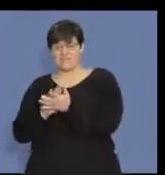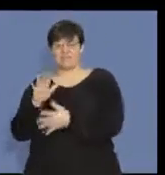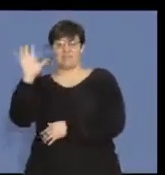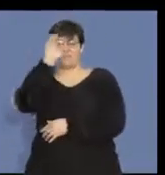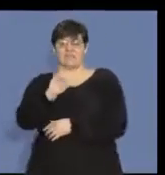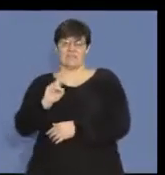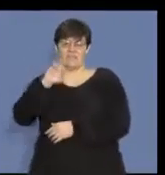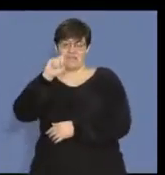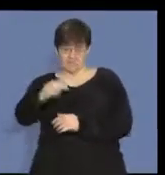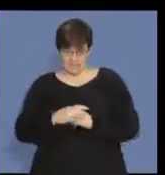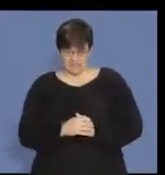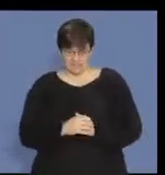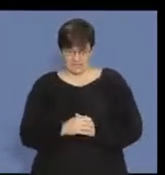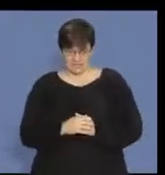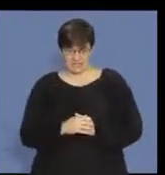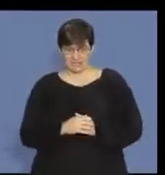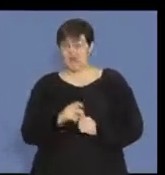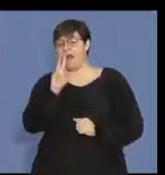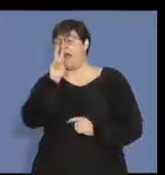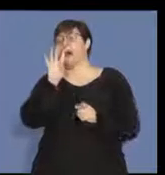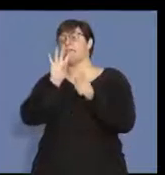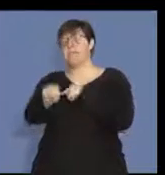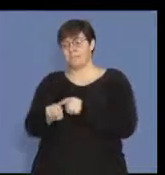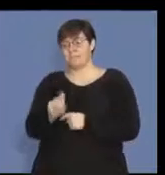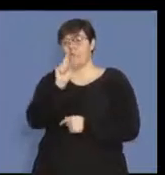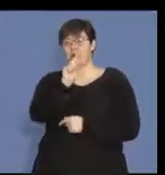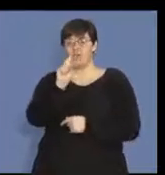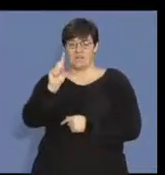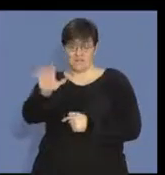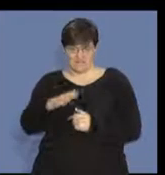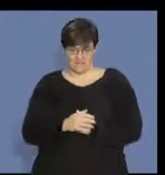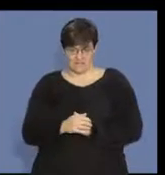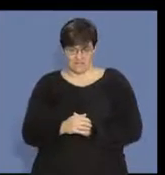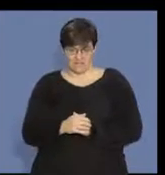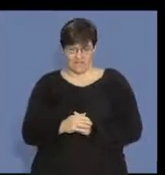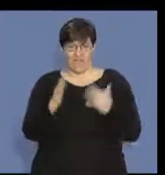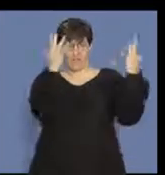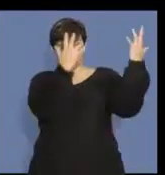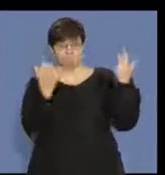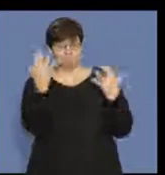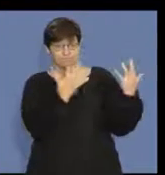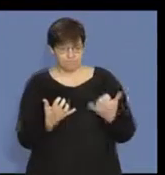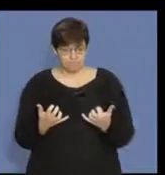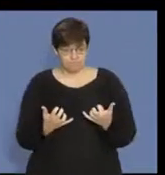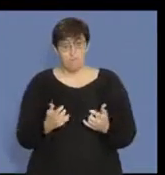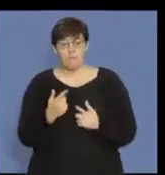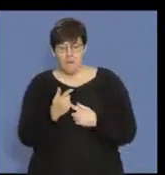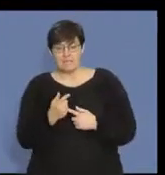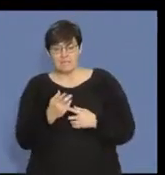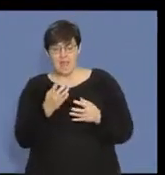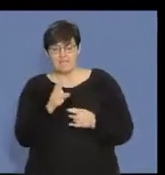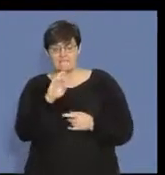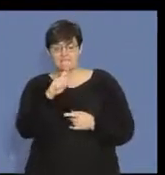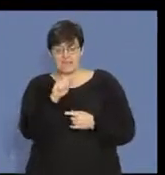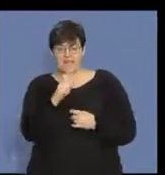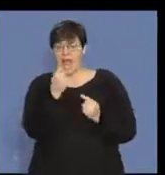plus the 15% of VAT. Clearly you can see, there we go, right? So when you're doing your calculation, you